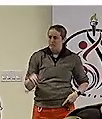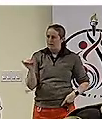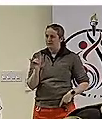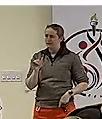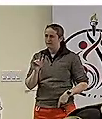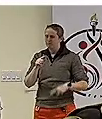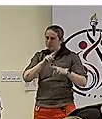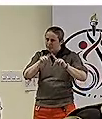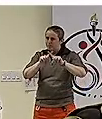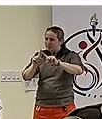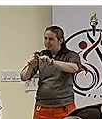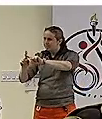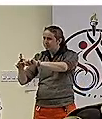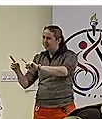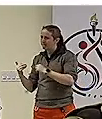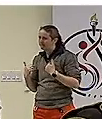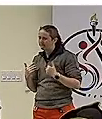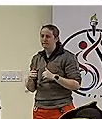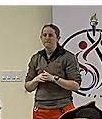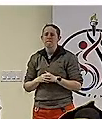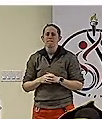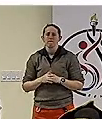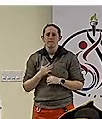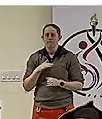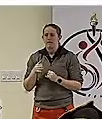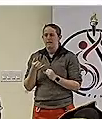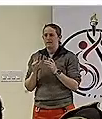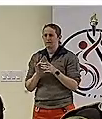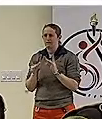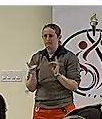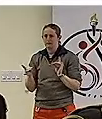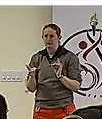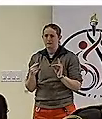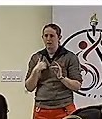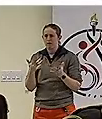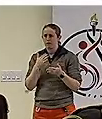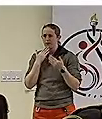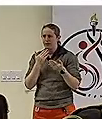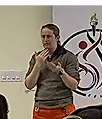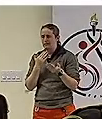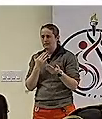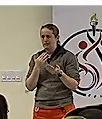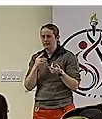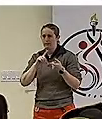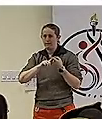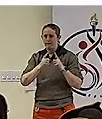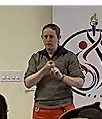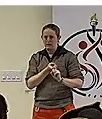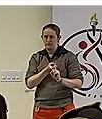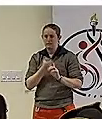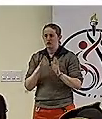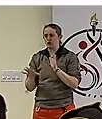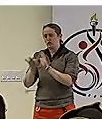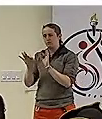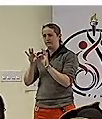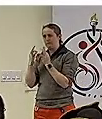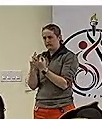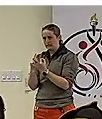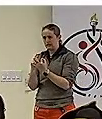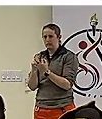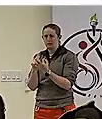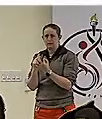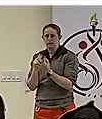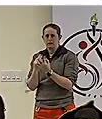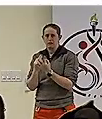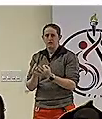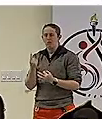formats. And then my last note is this: I really want to thank friends, chosen family. I have one of my friends